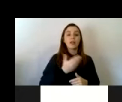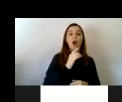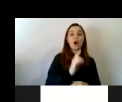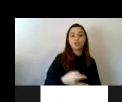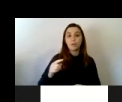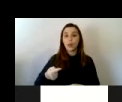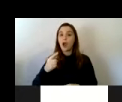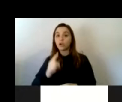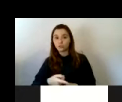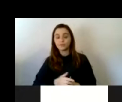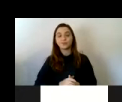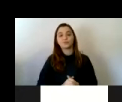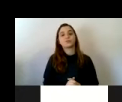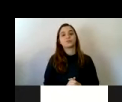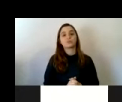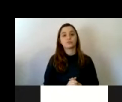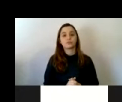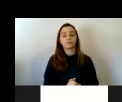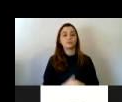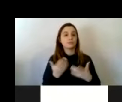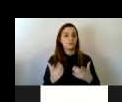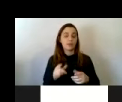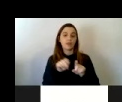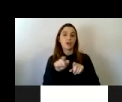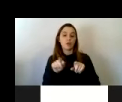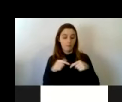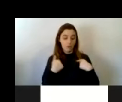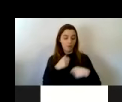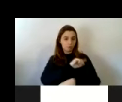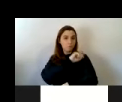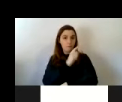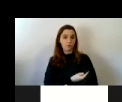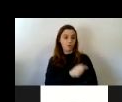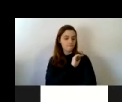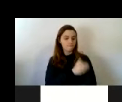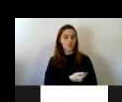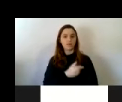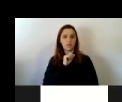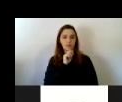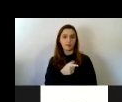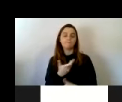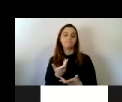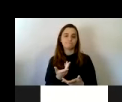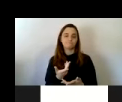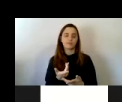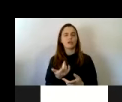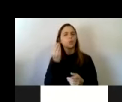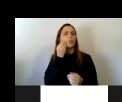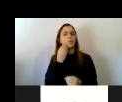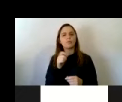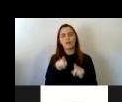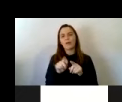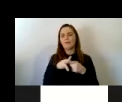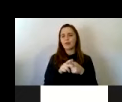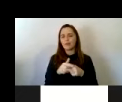the individual, to empower themselves, and that's by give a lot of tools to person that they can understand.